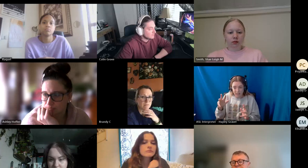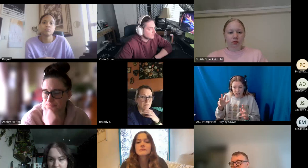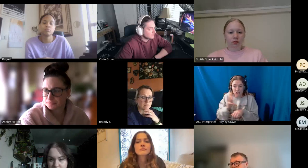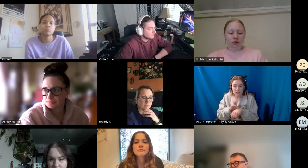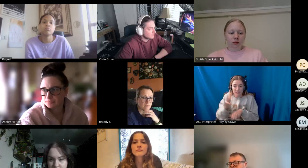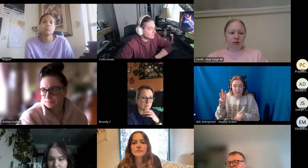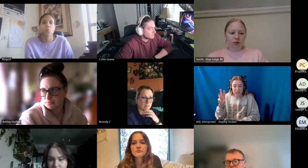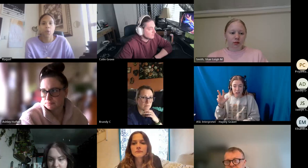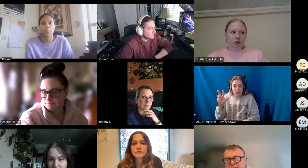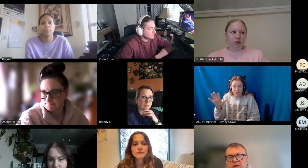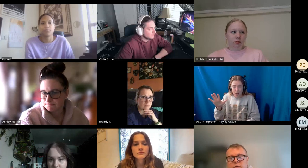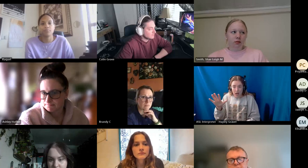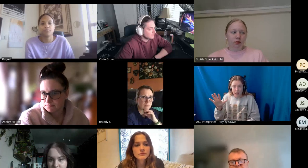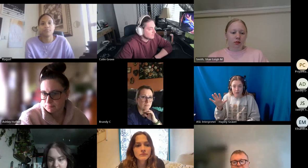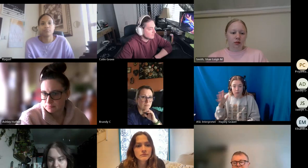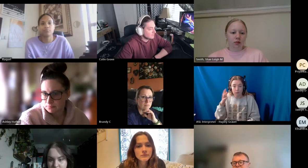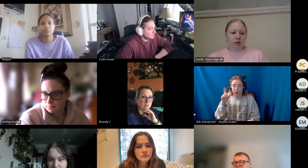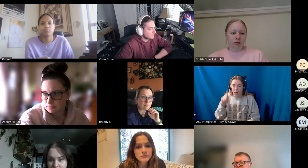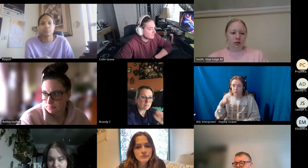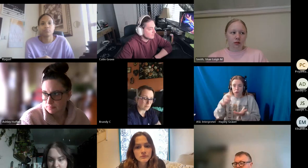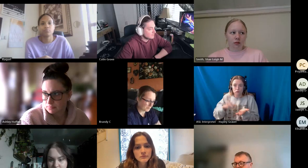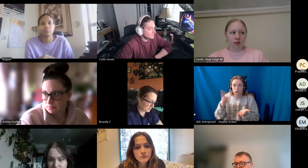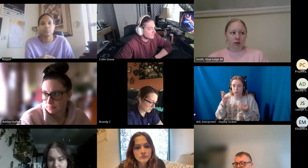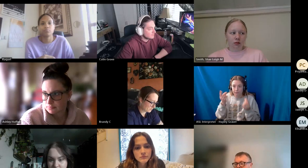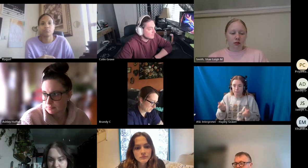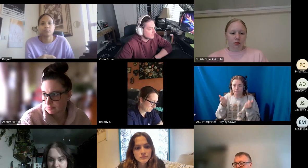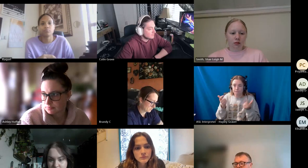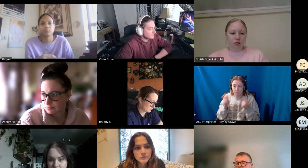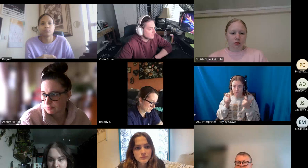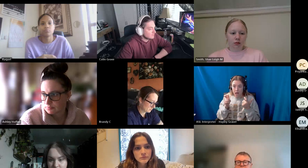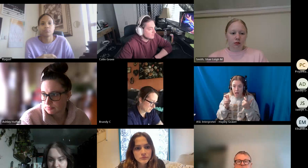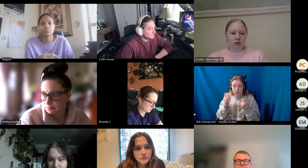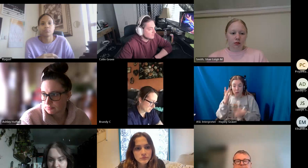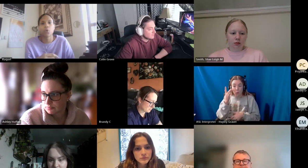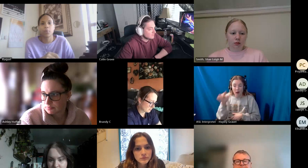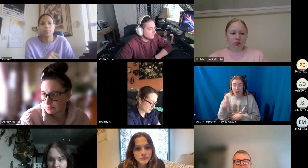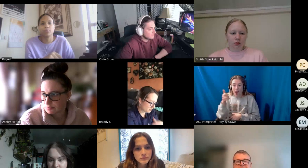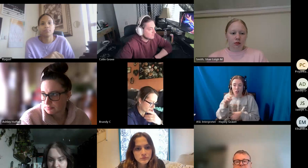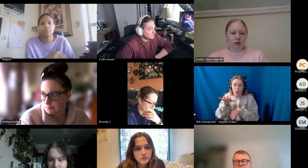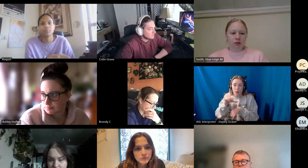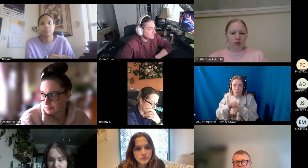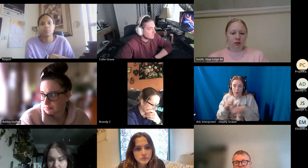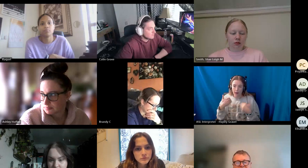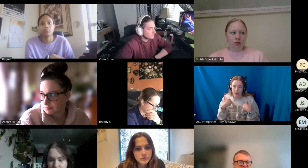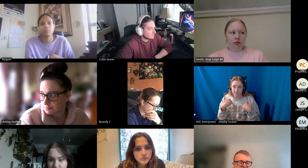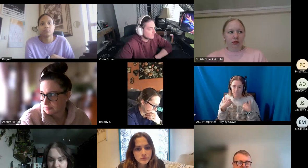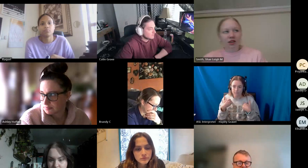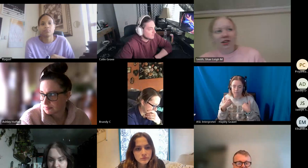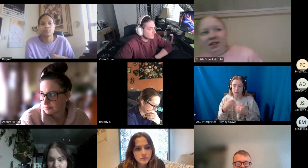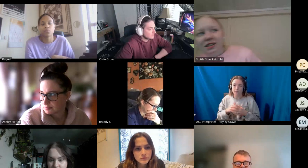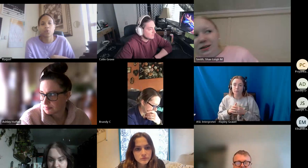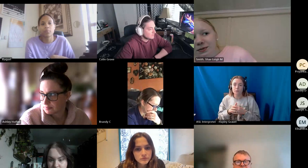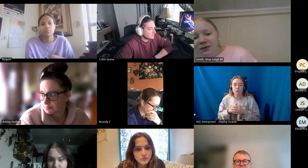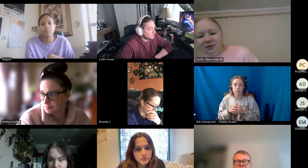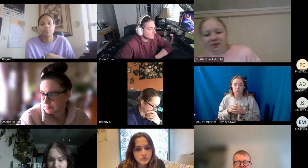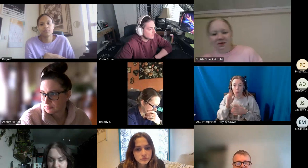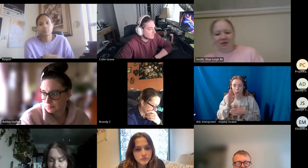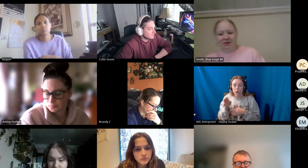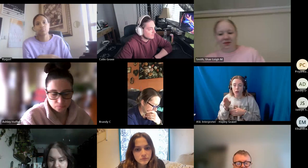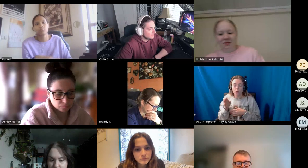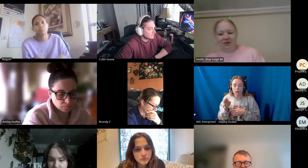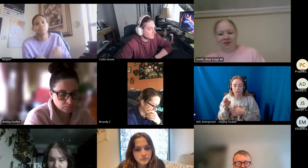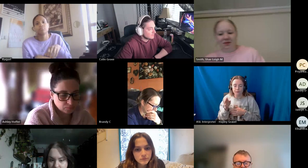So I need to jump off of here quickly and get to another appointment. So we'll sort of balance our time with that.